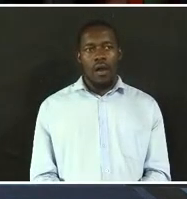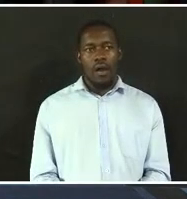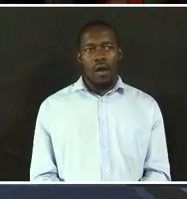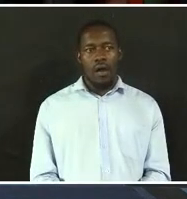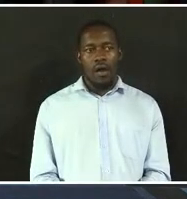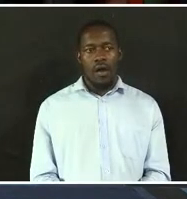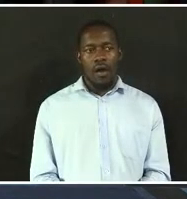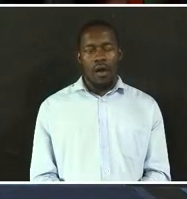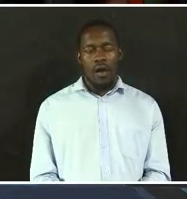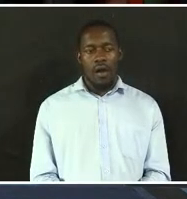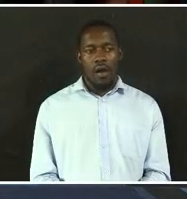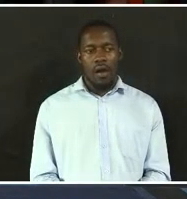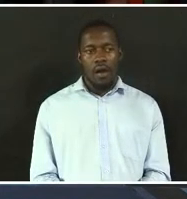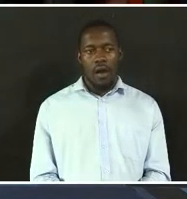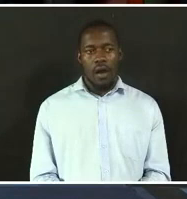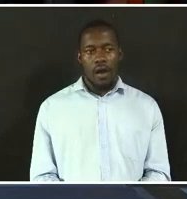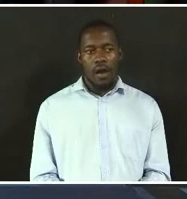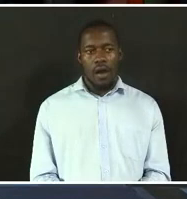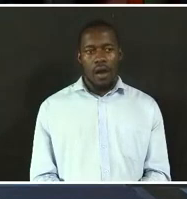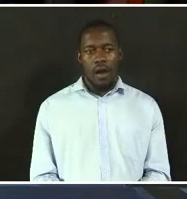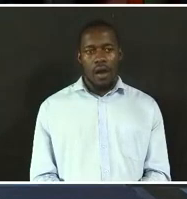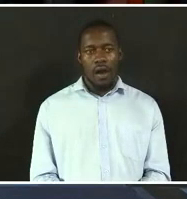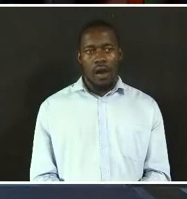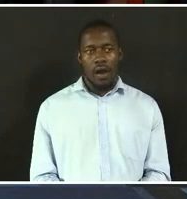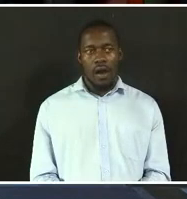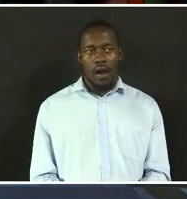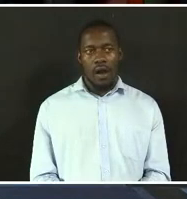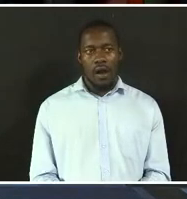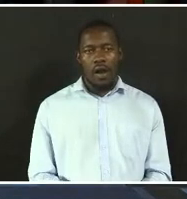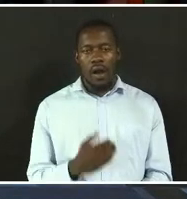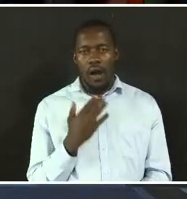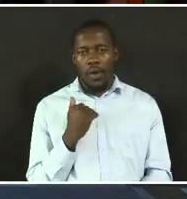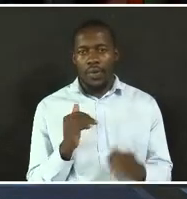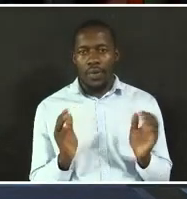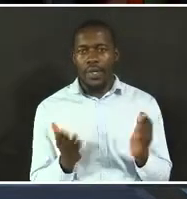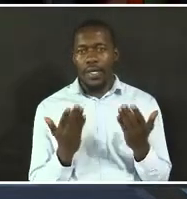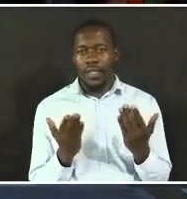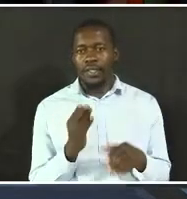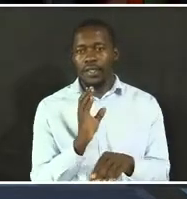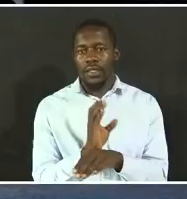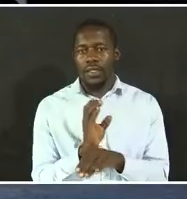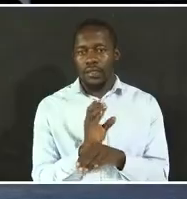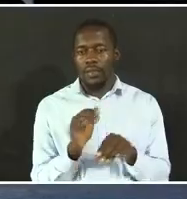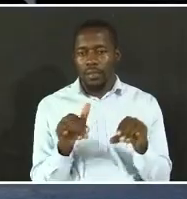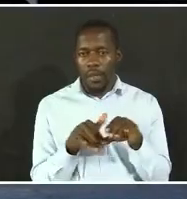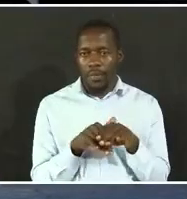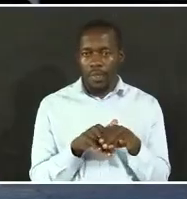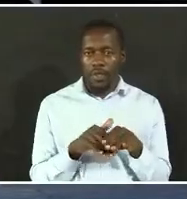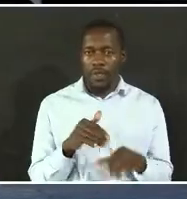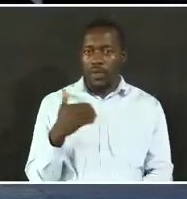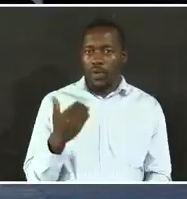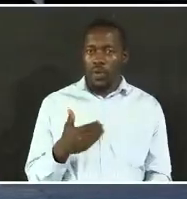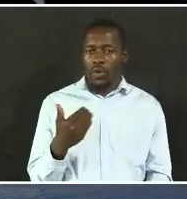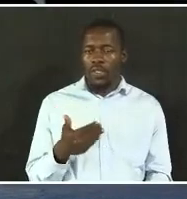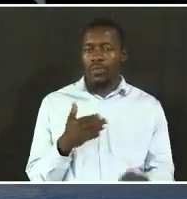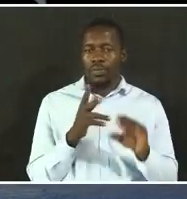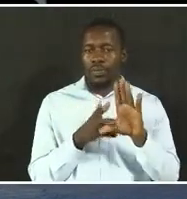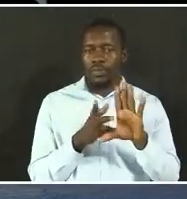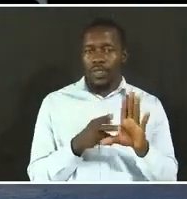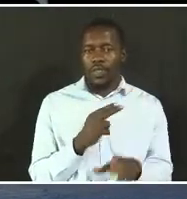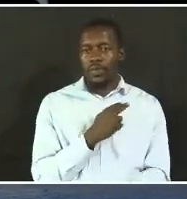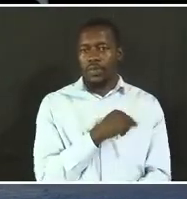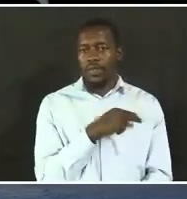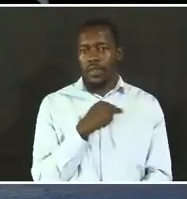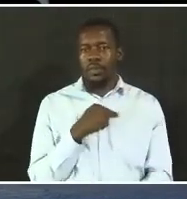I had Elder Chief urging us as members of church to participate in the hospital